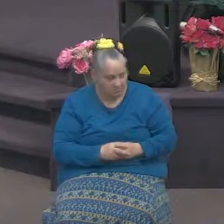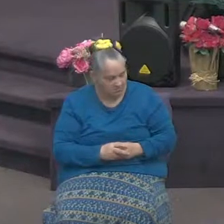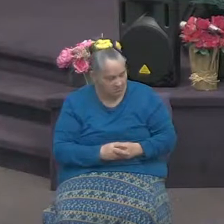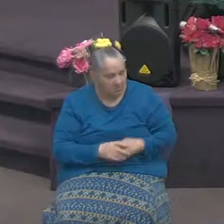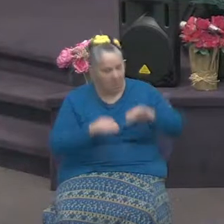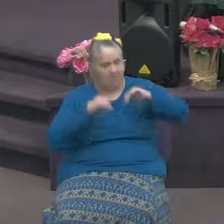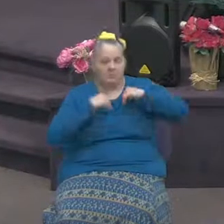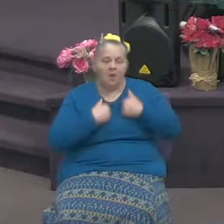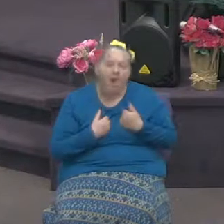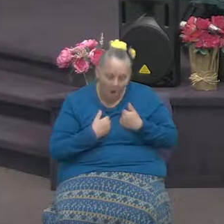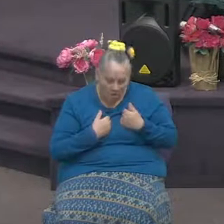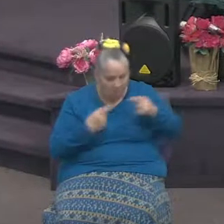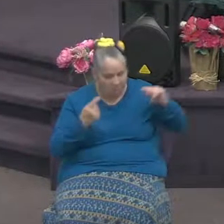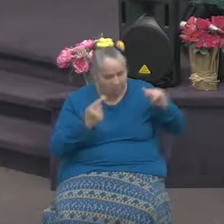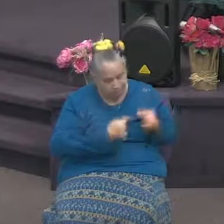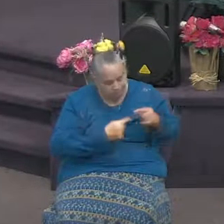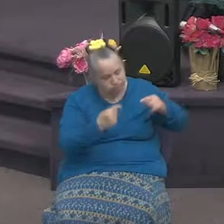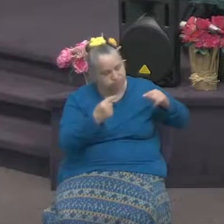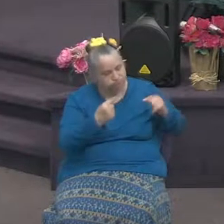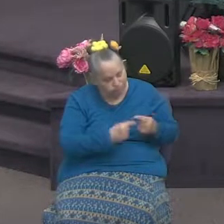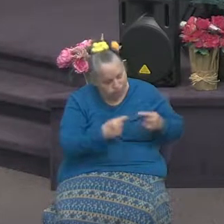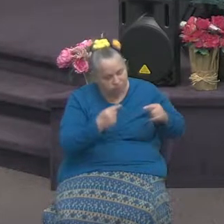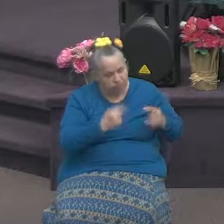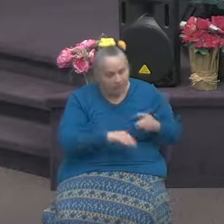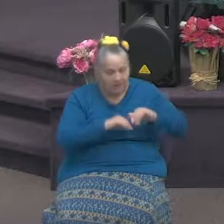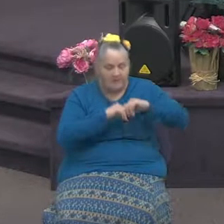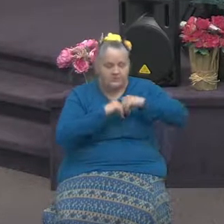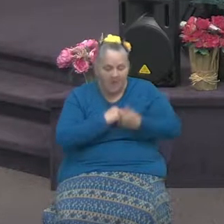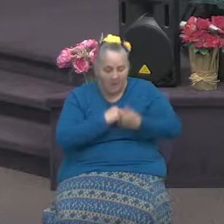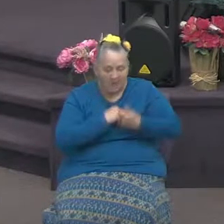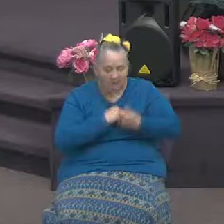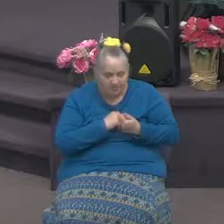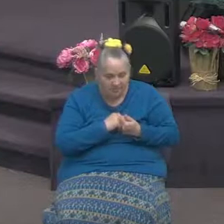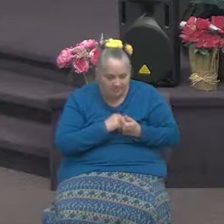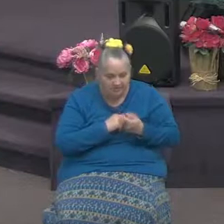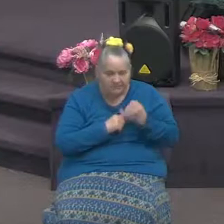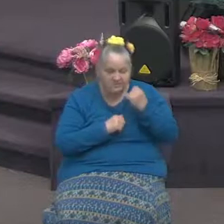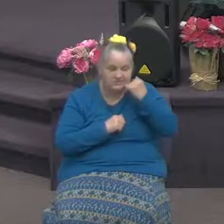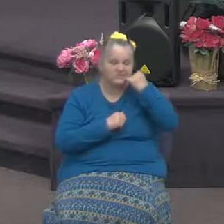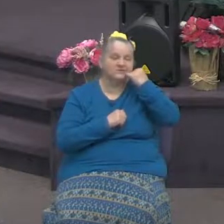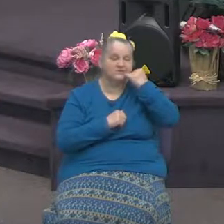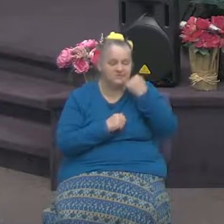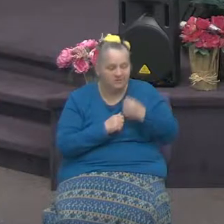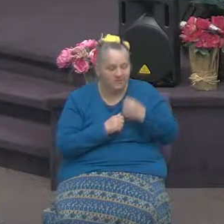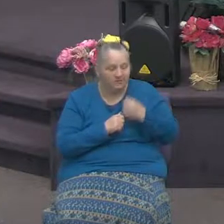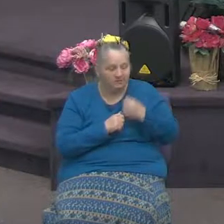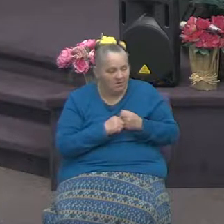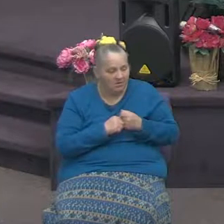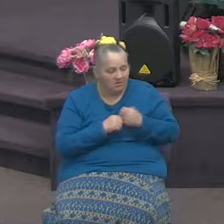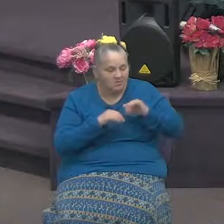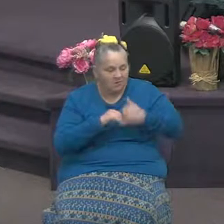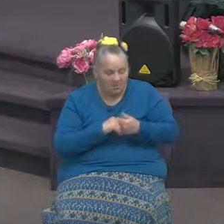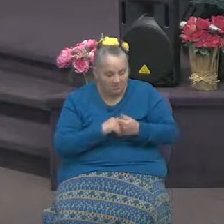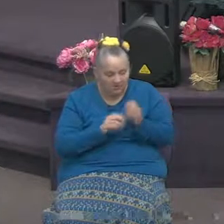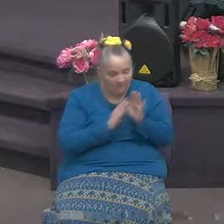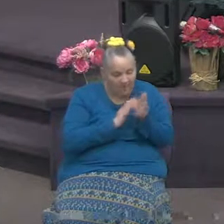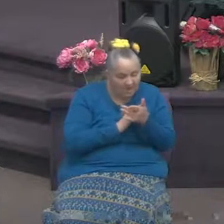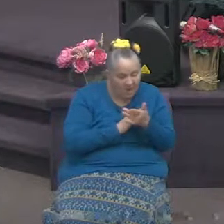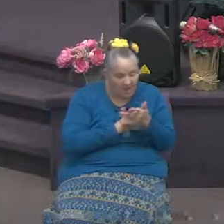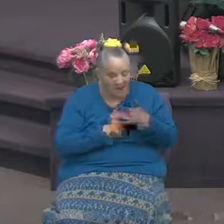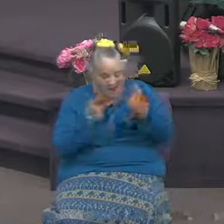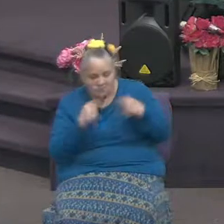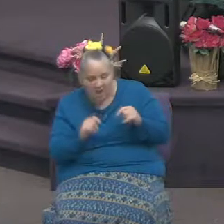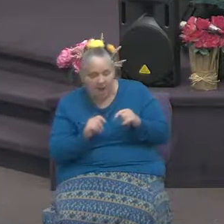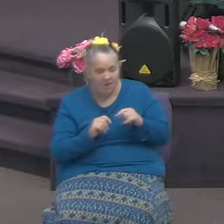They were tired of all the pain. They were tired of being in the addictions. They were tired of being in the fornication. They